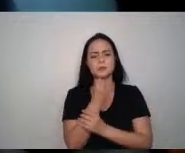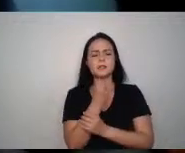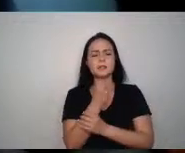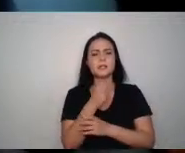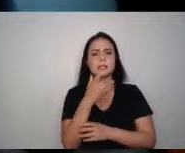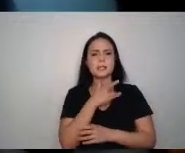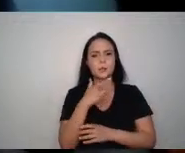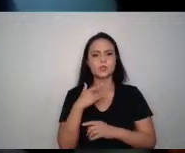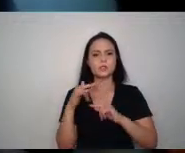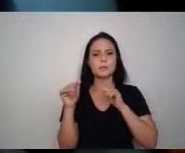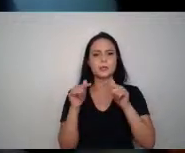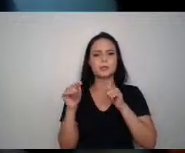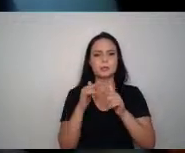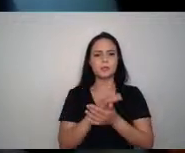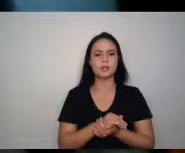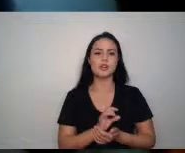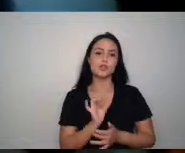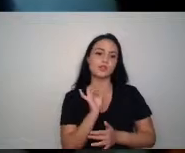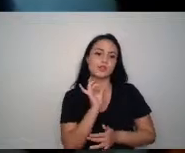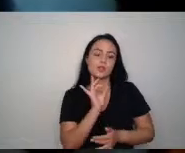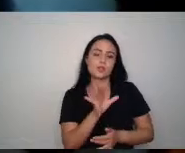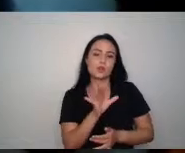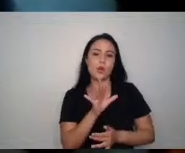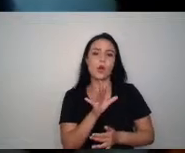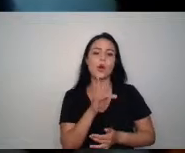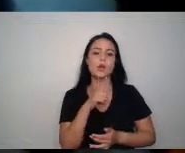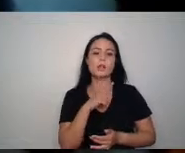also for worker safety.